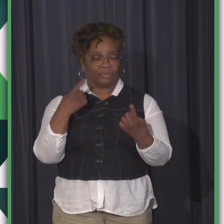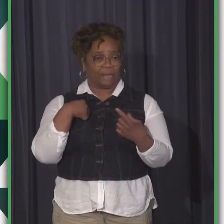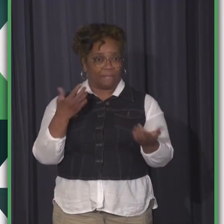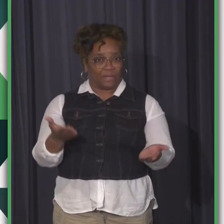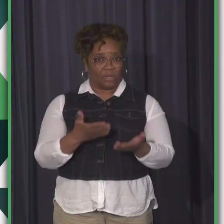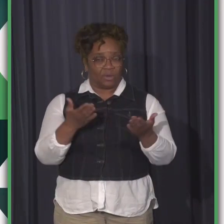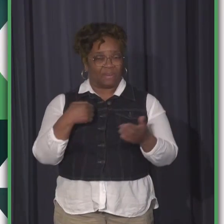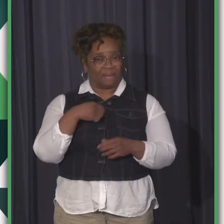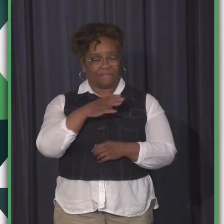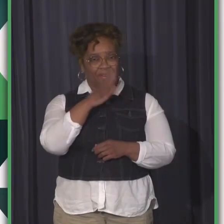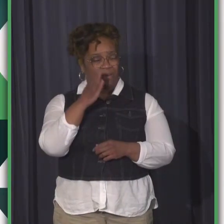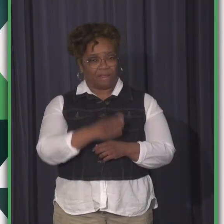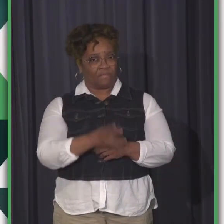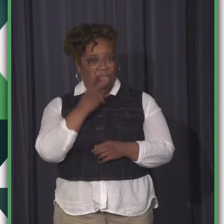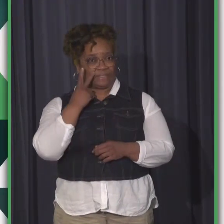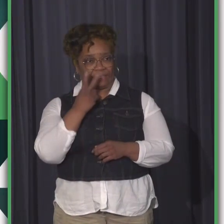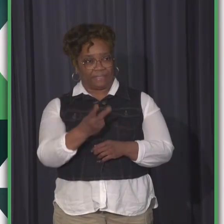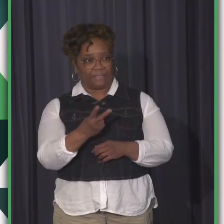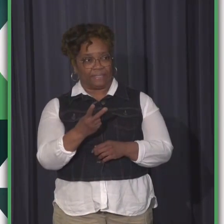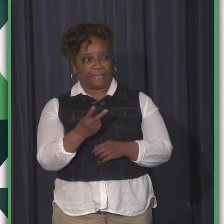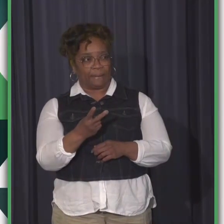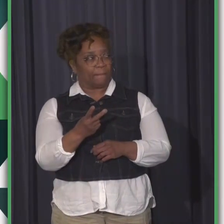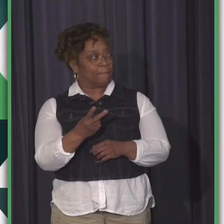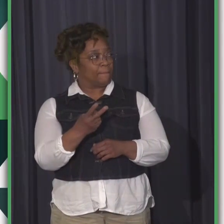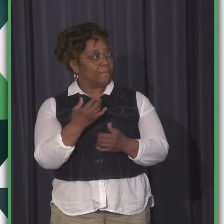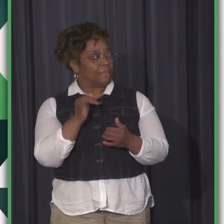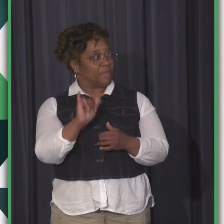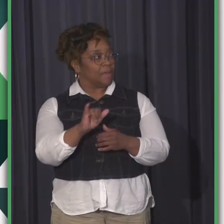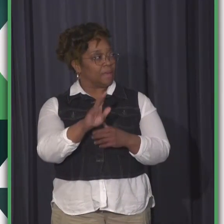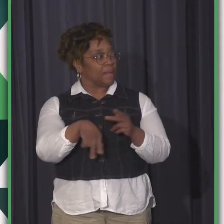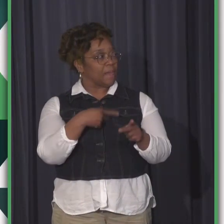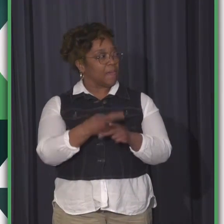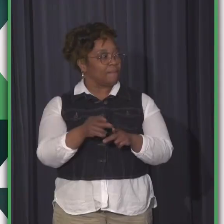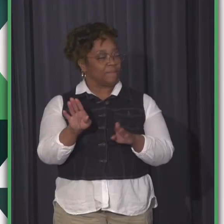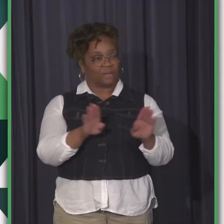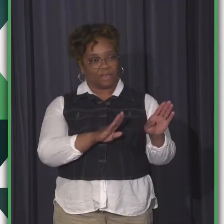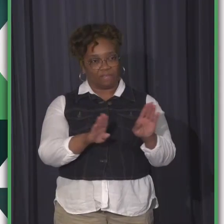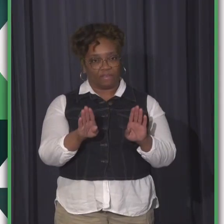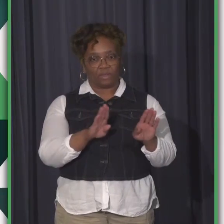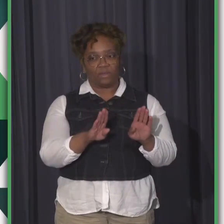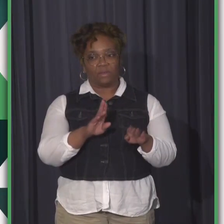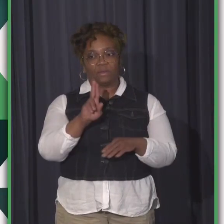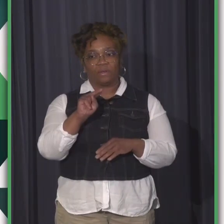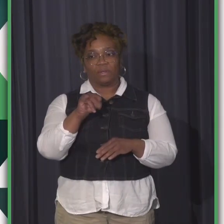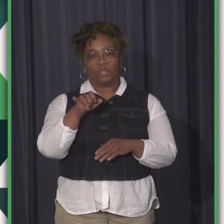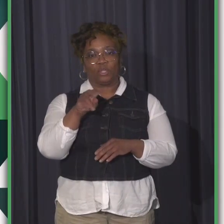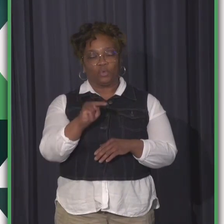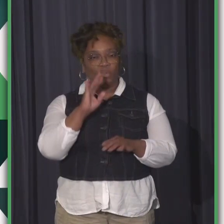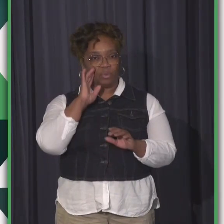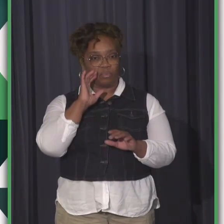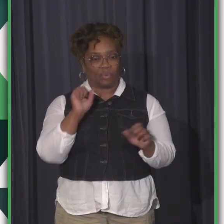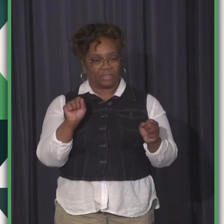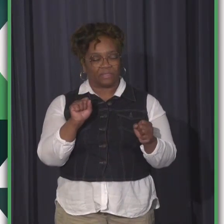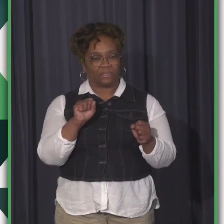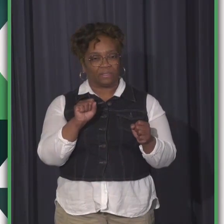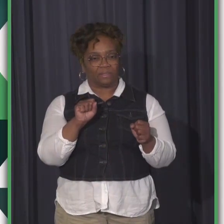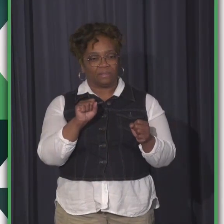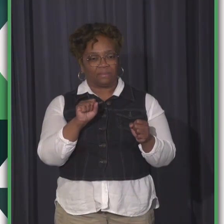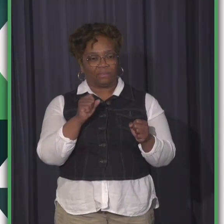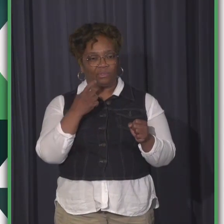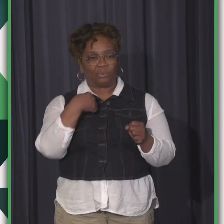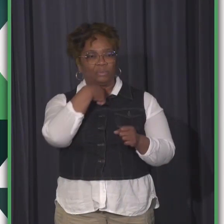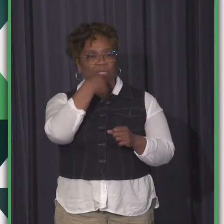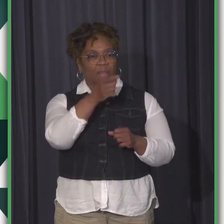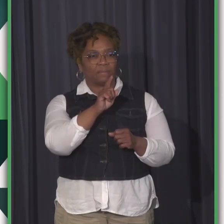never witnessed, this type of behavior where a union president is being shut down in a board of police commissioners